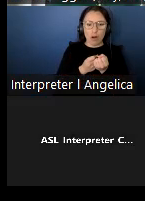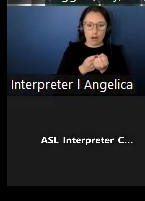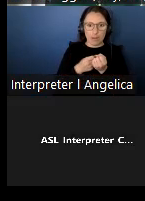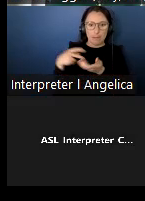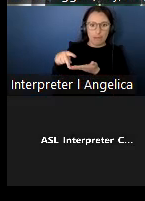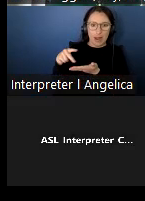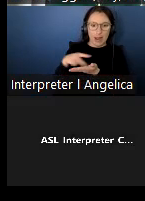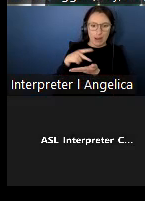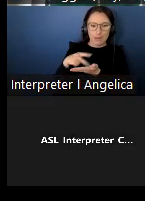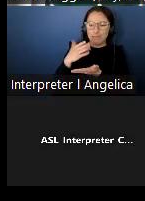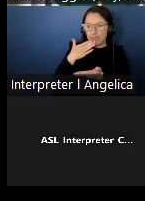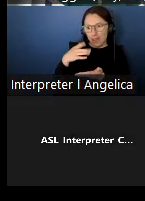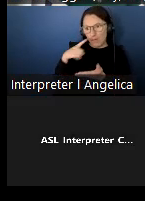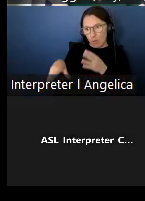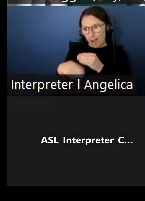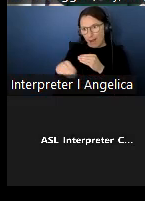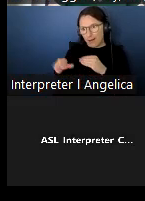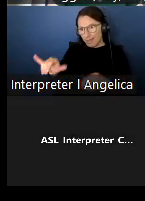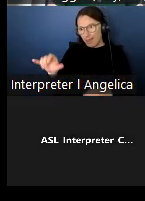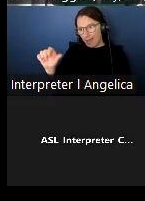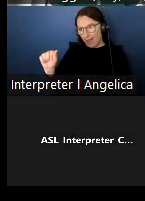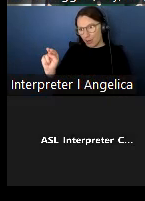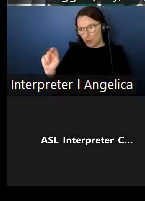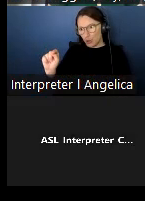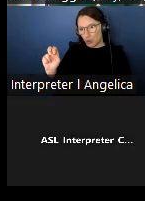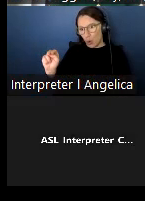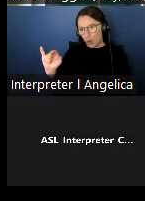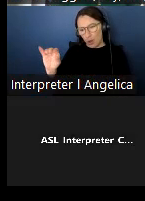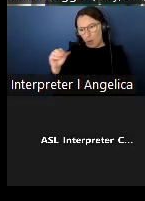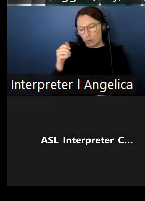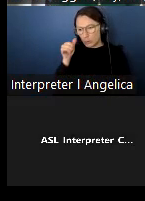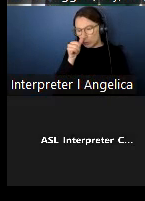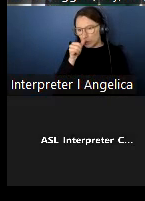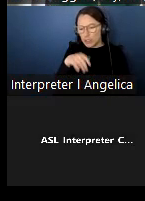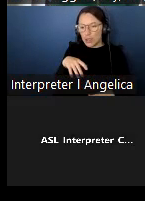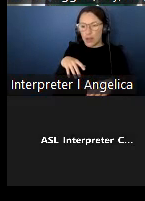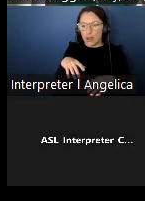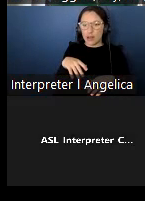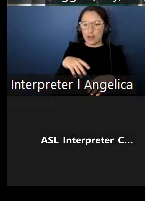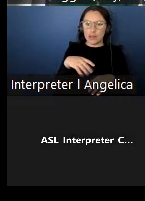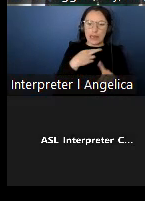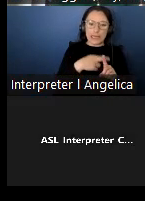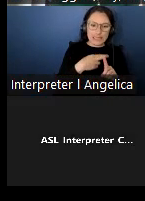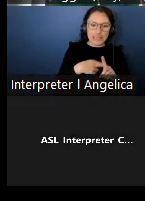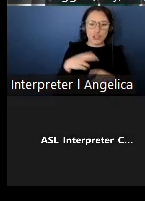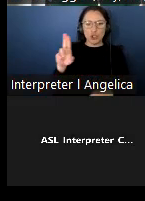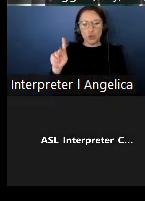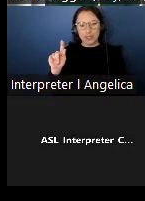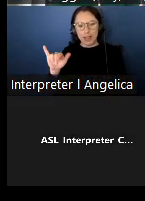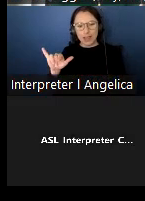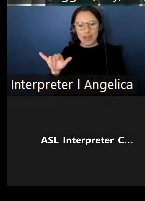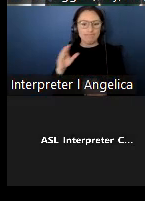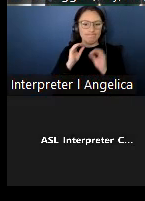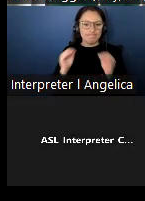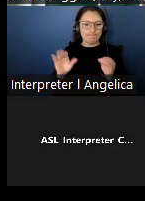up there, Antonio. I'm seeing some other things about leases and utilities being in their name, getting an allowance